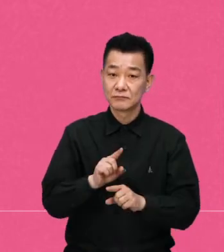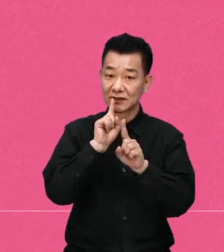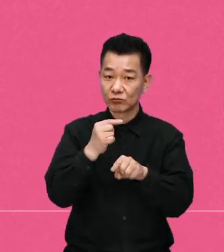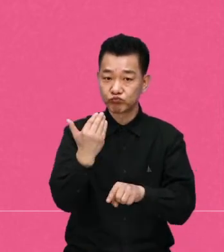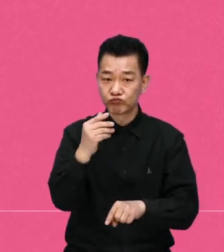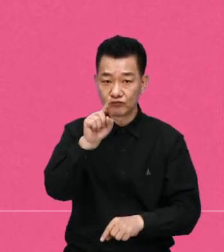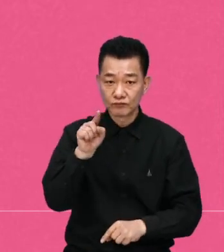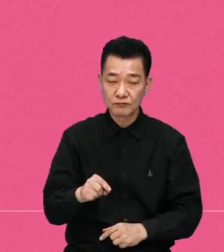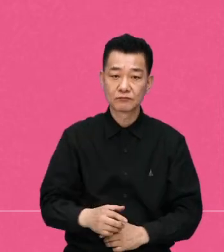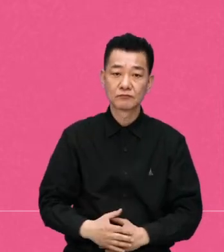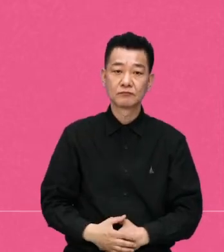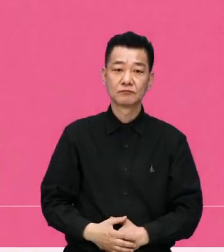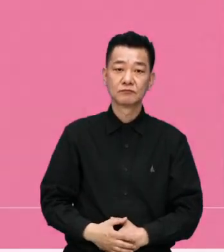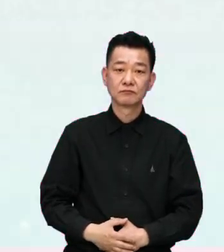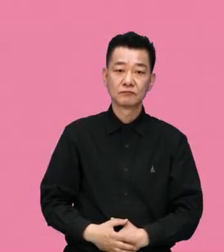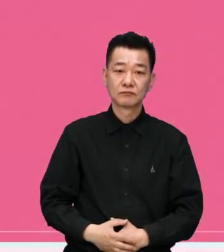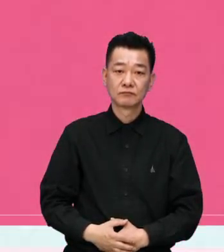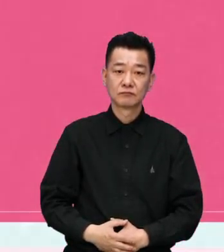What is your answer?